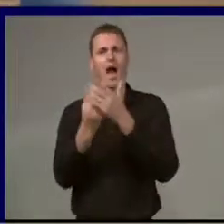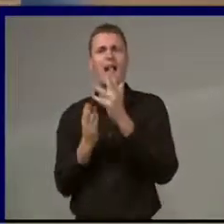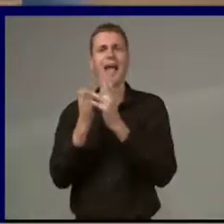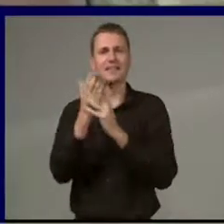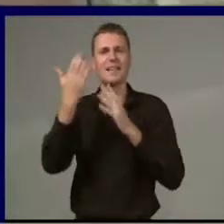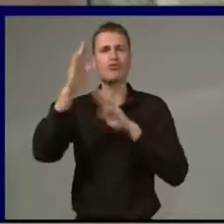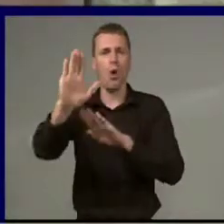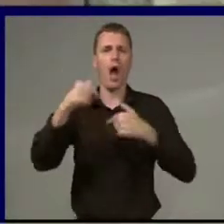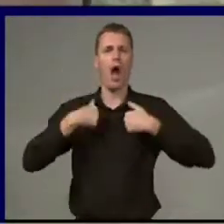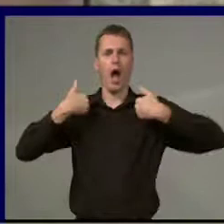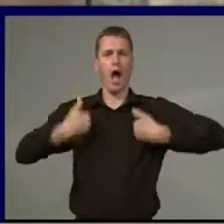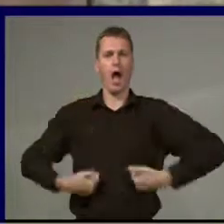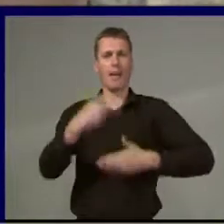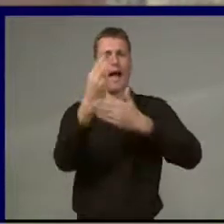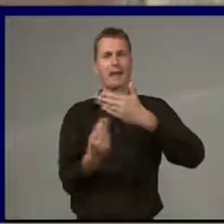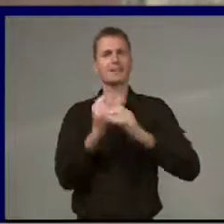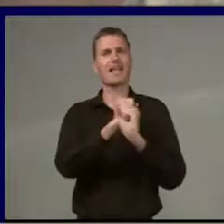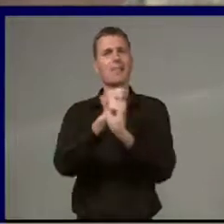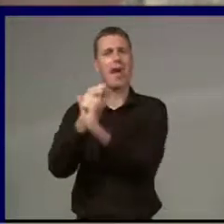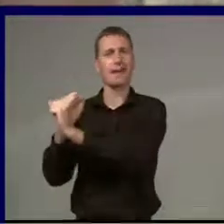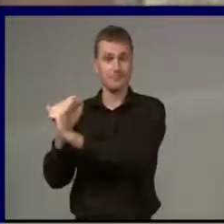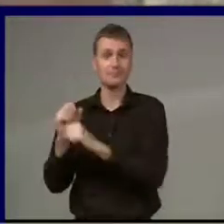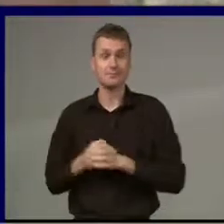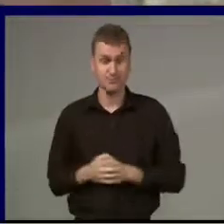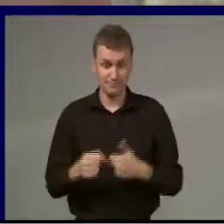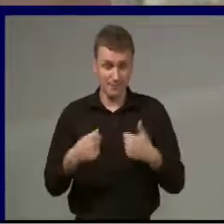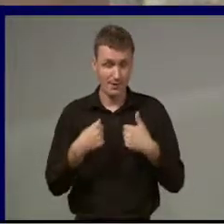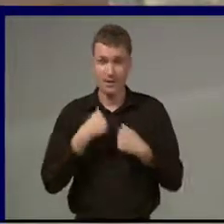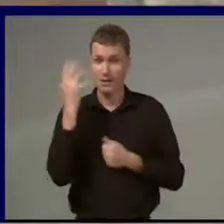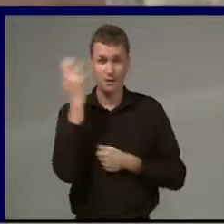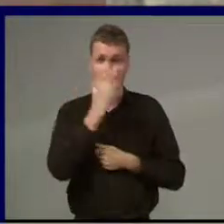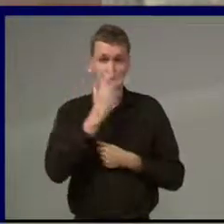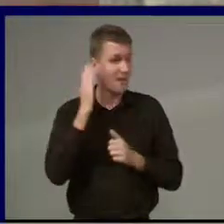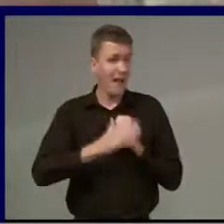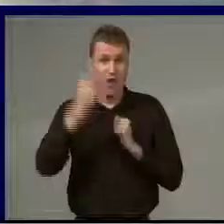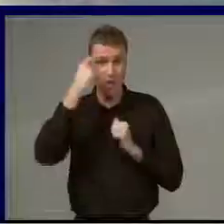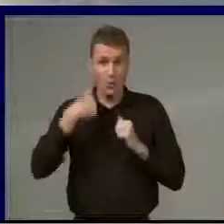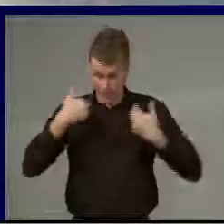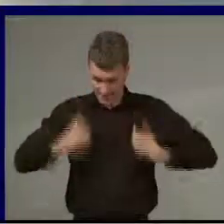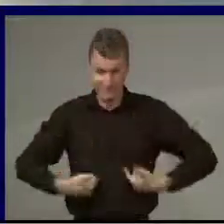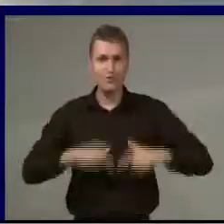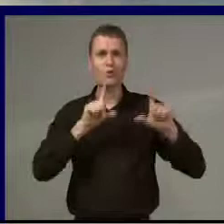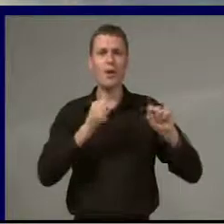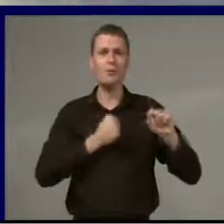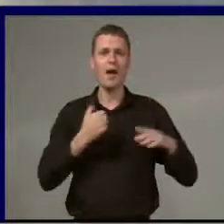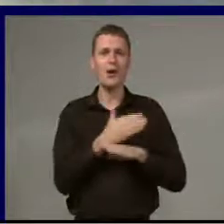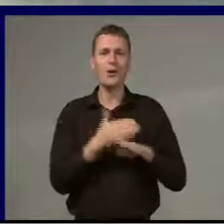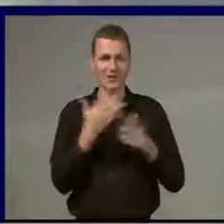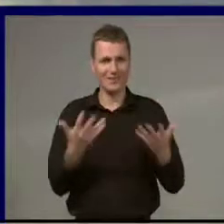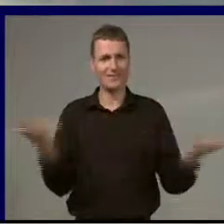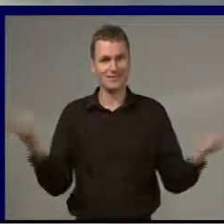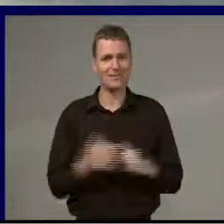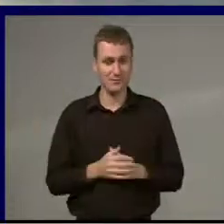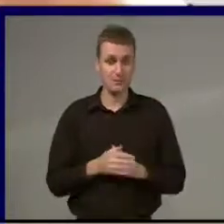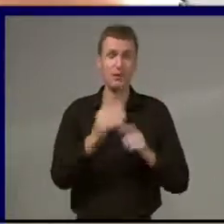campaign. It's an absolute privilege to be part of it. I mean, I never thought I'd be standing here doing what I'm doing now. The nationwide